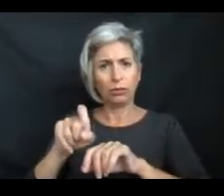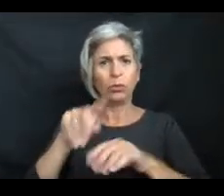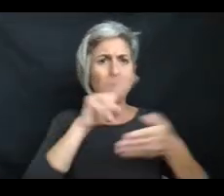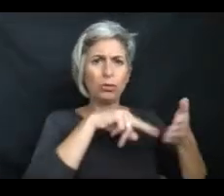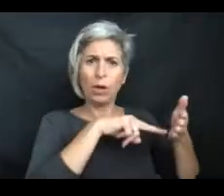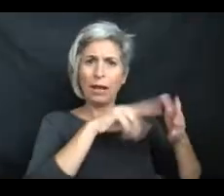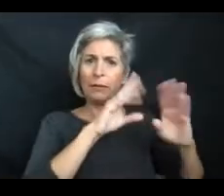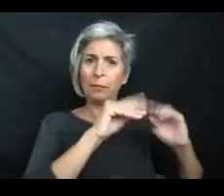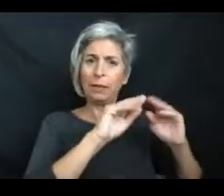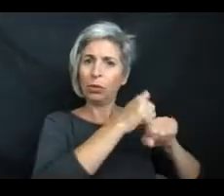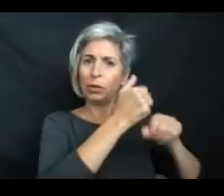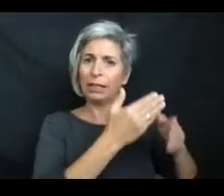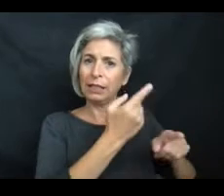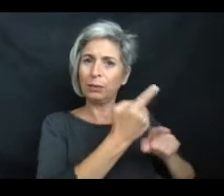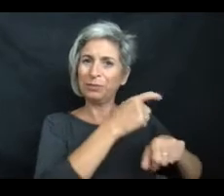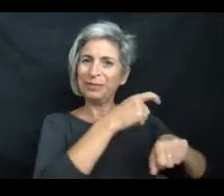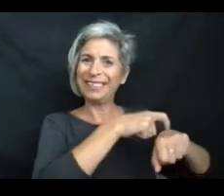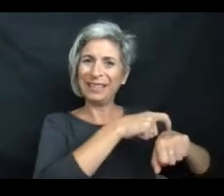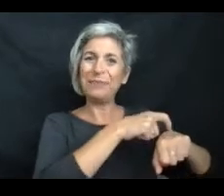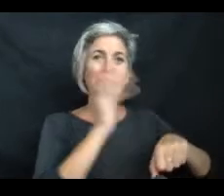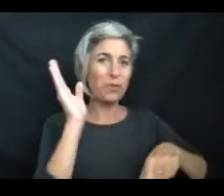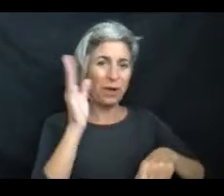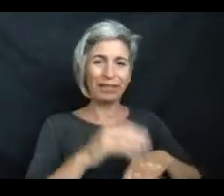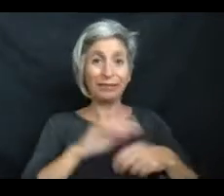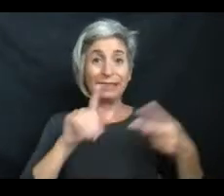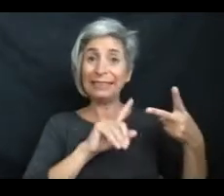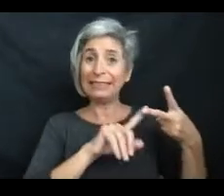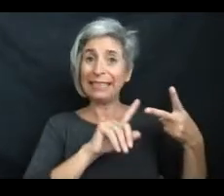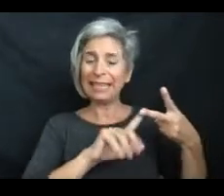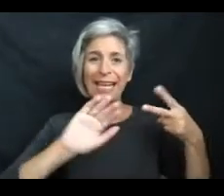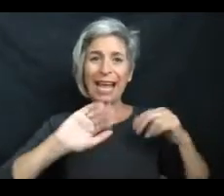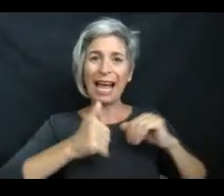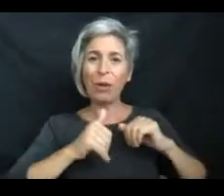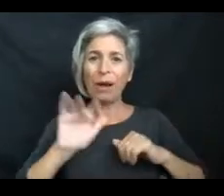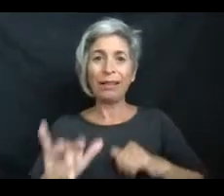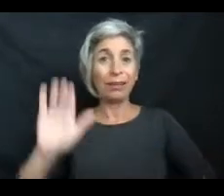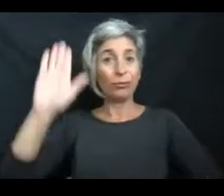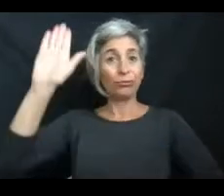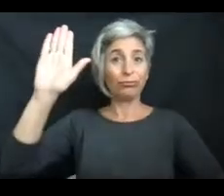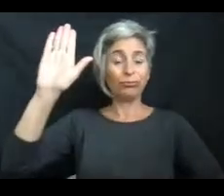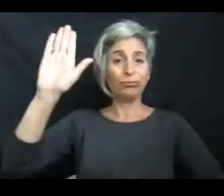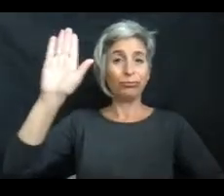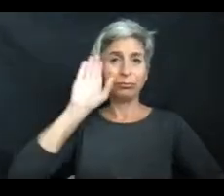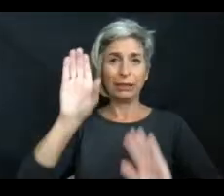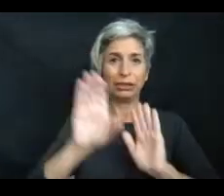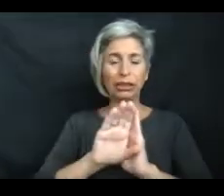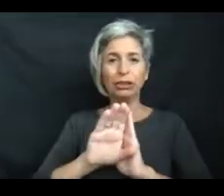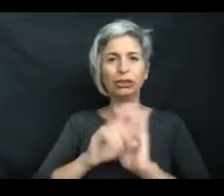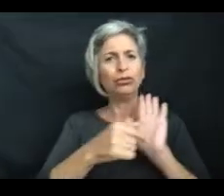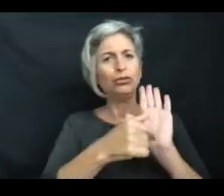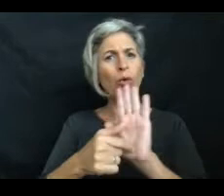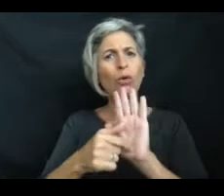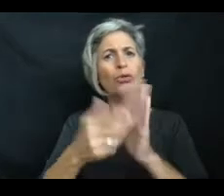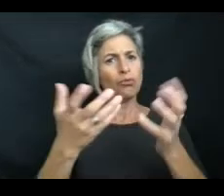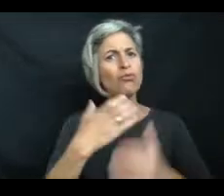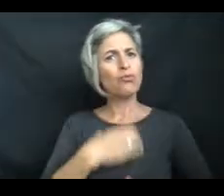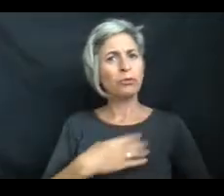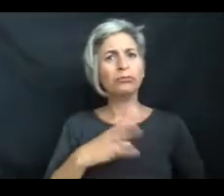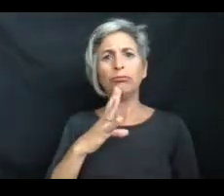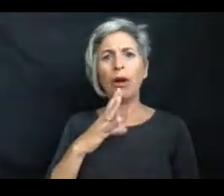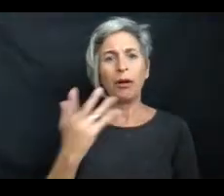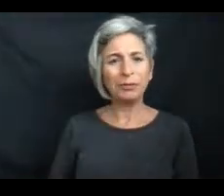organizer at the appropriate time. The second way is by clicking on the raise hand icon indicating you wish to speak. A